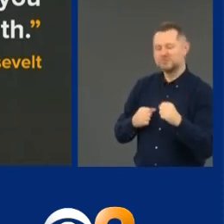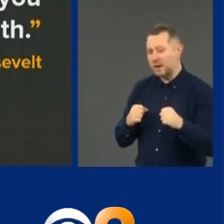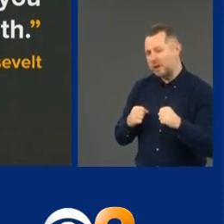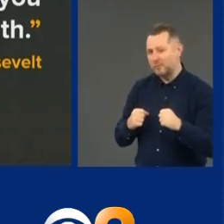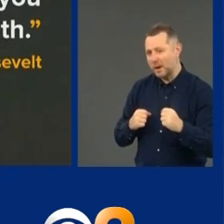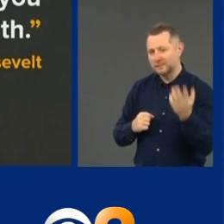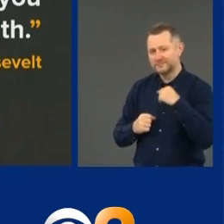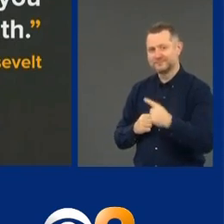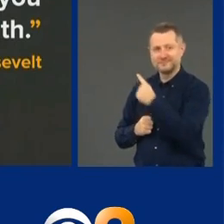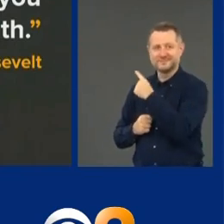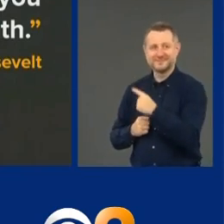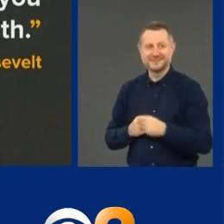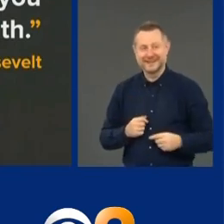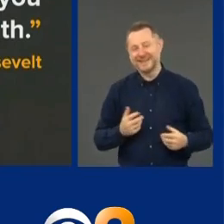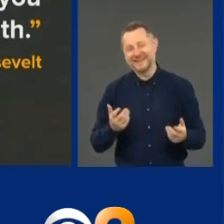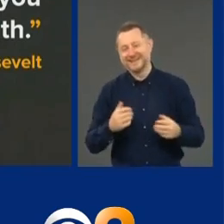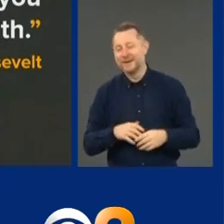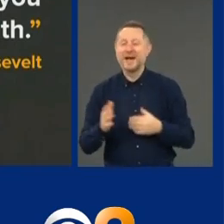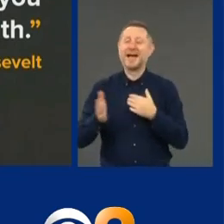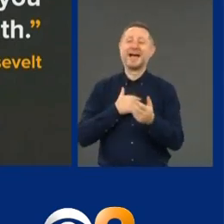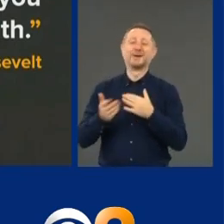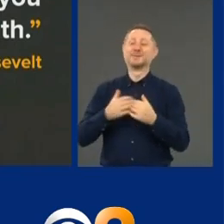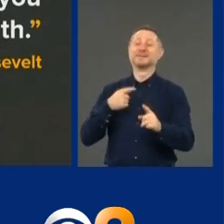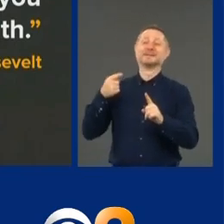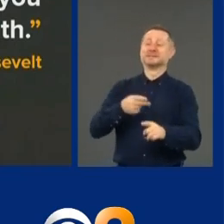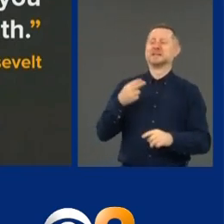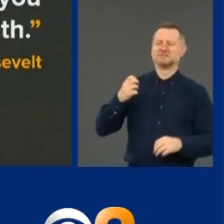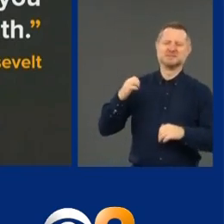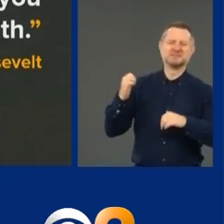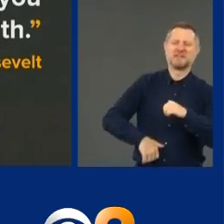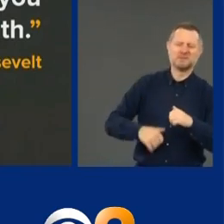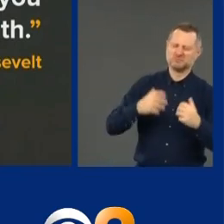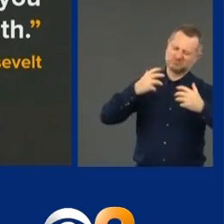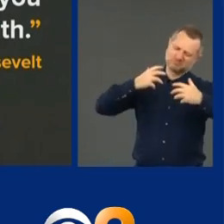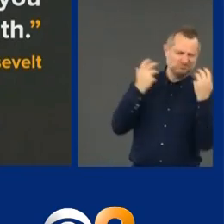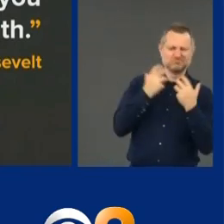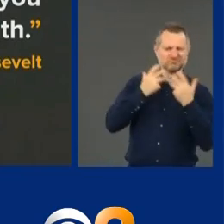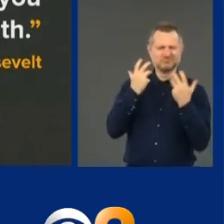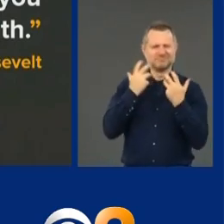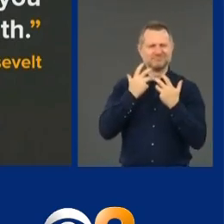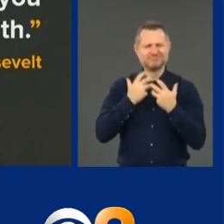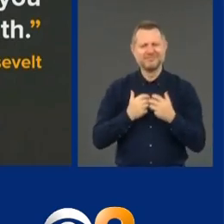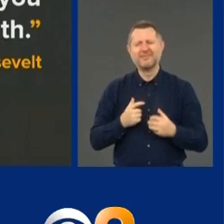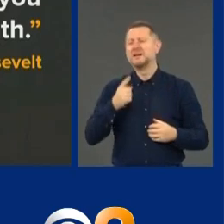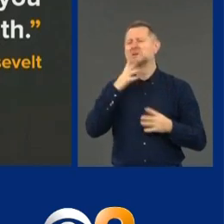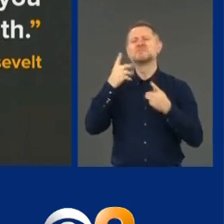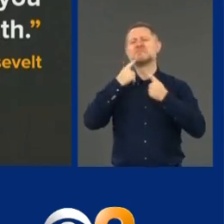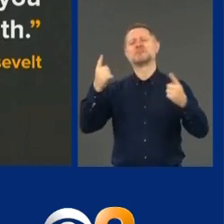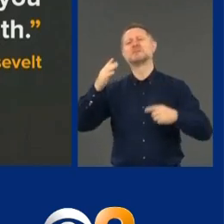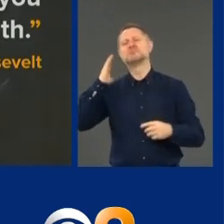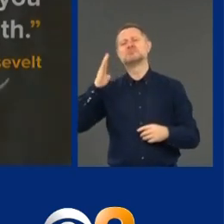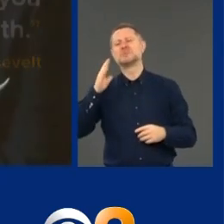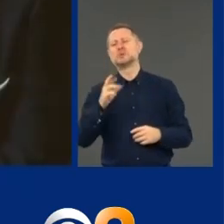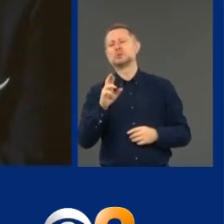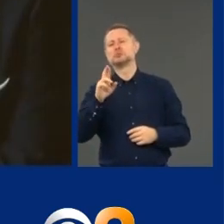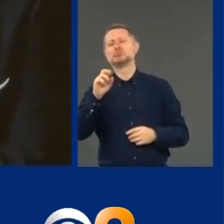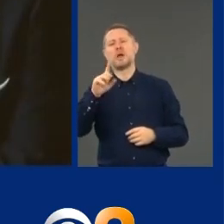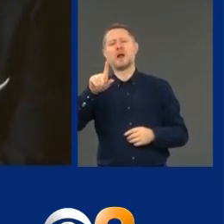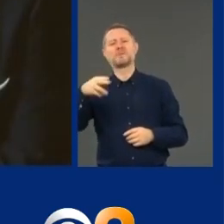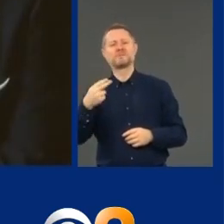ring. But he was tough in that sense, Rough Rider tough, physically tough, pushed